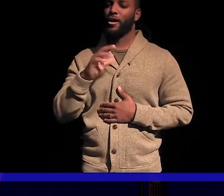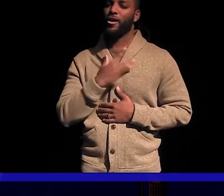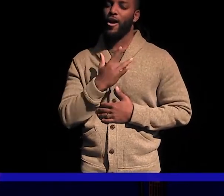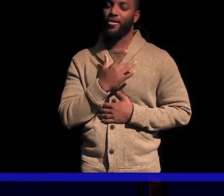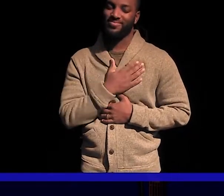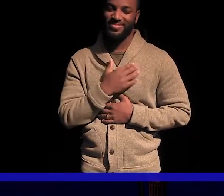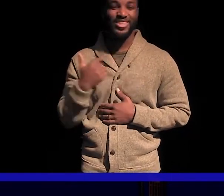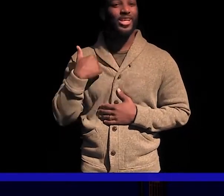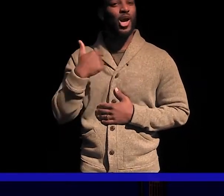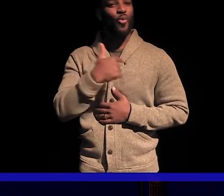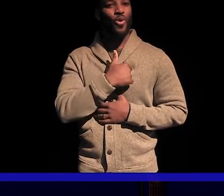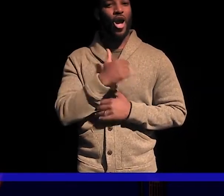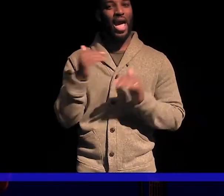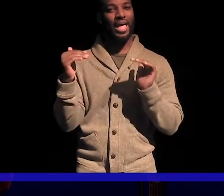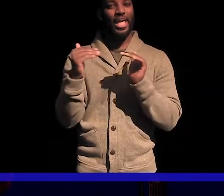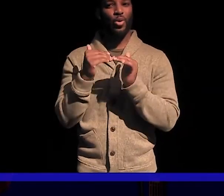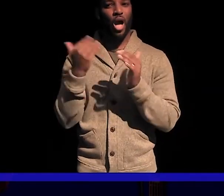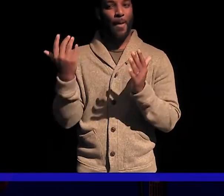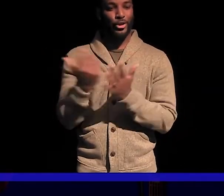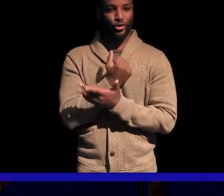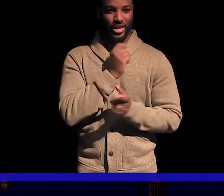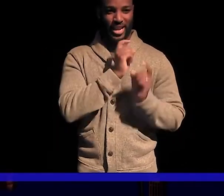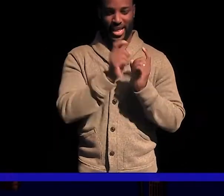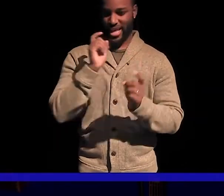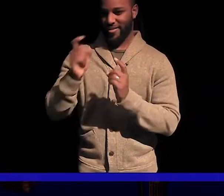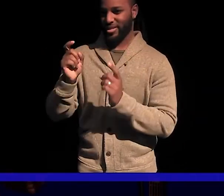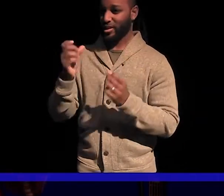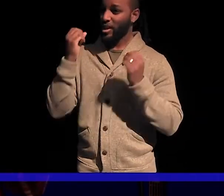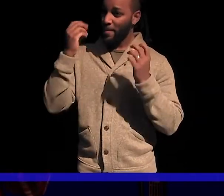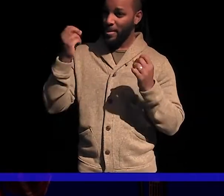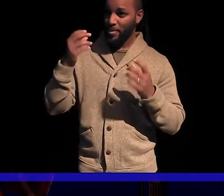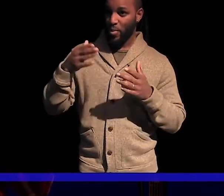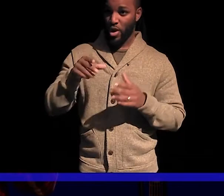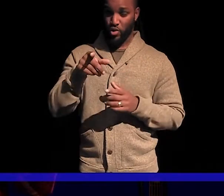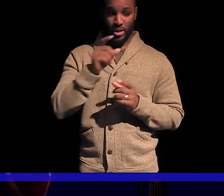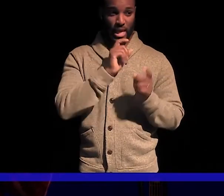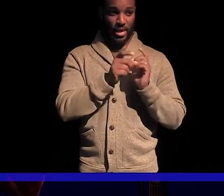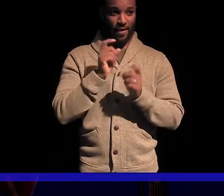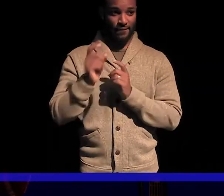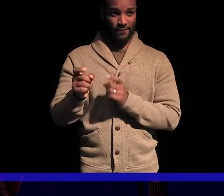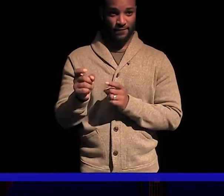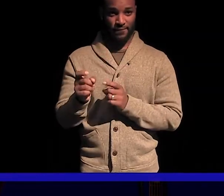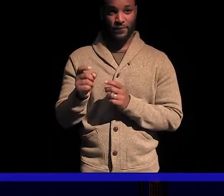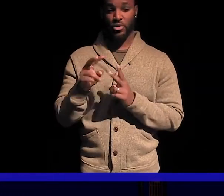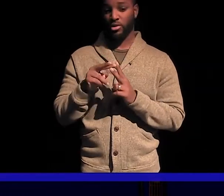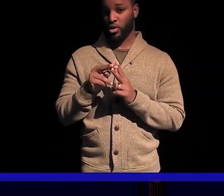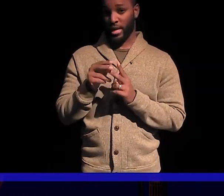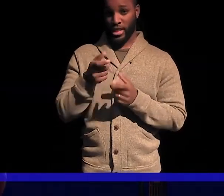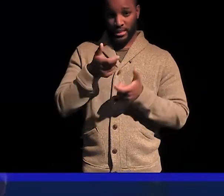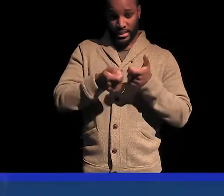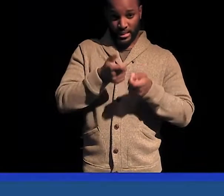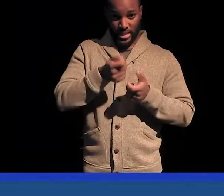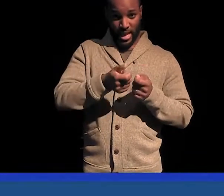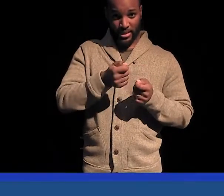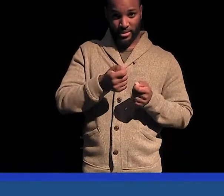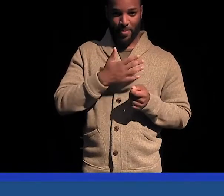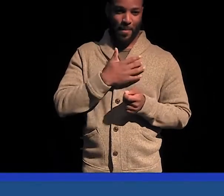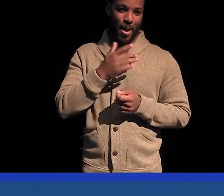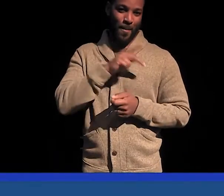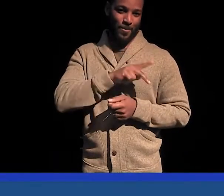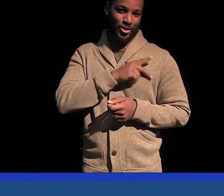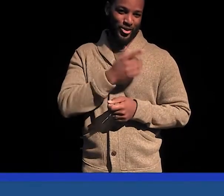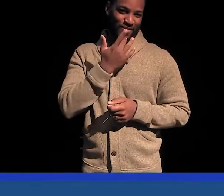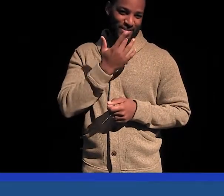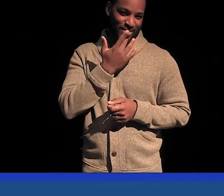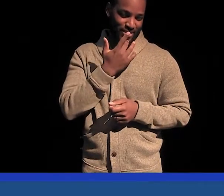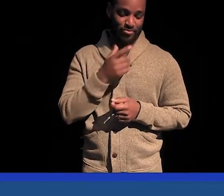that we are an equal opportunity giver here. So there are several ways that you can give. You can either text, which is my personal favorite.